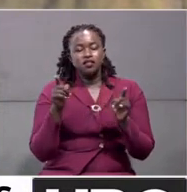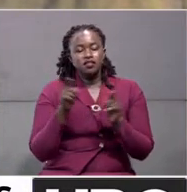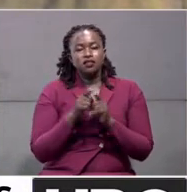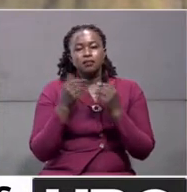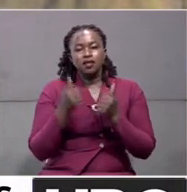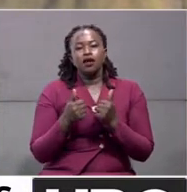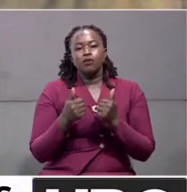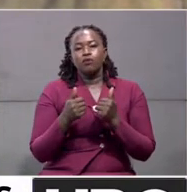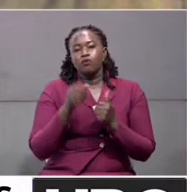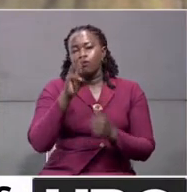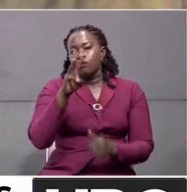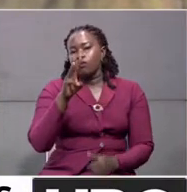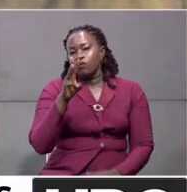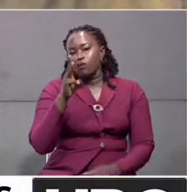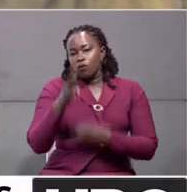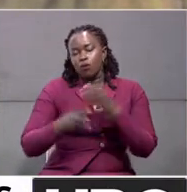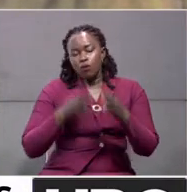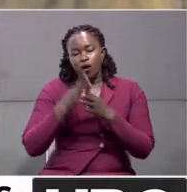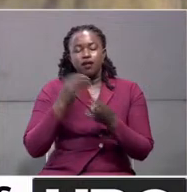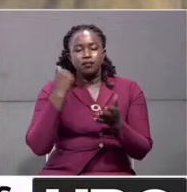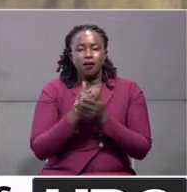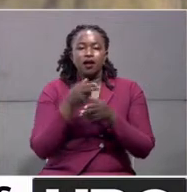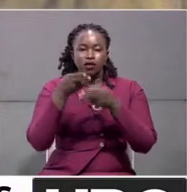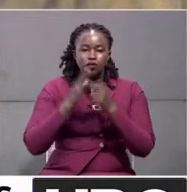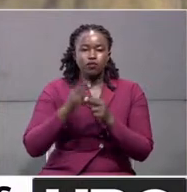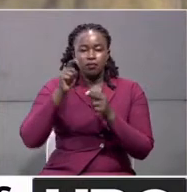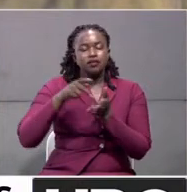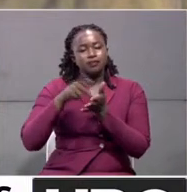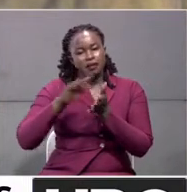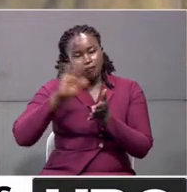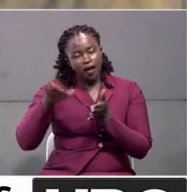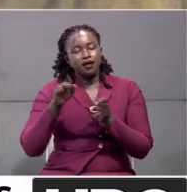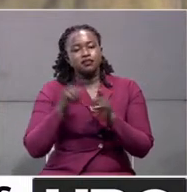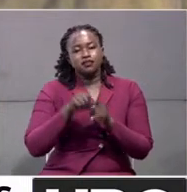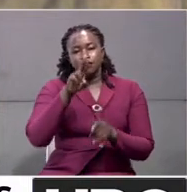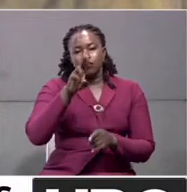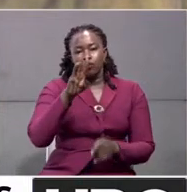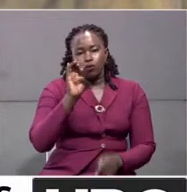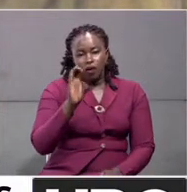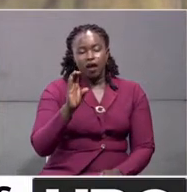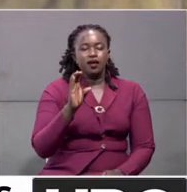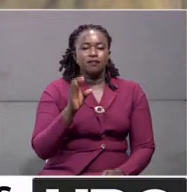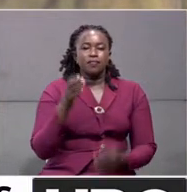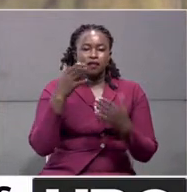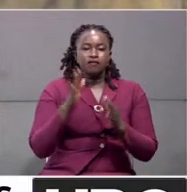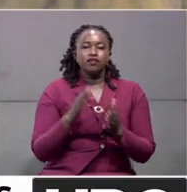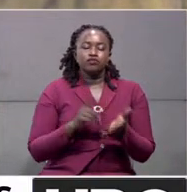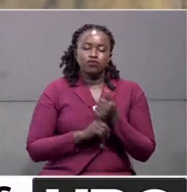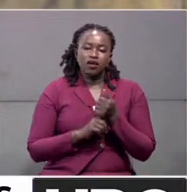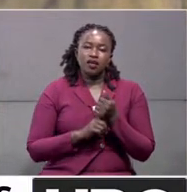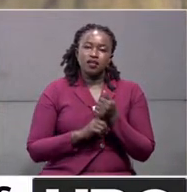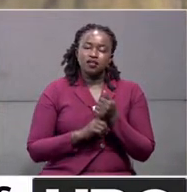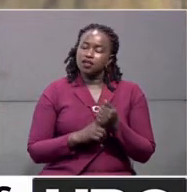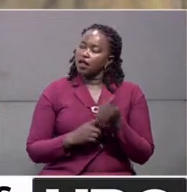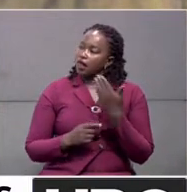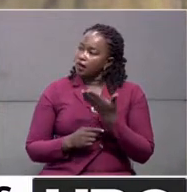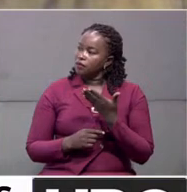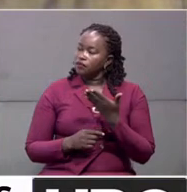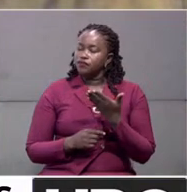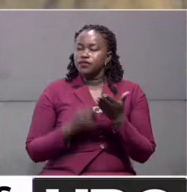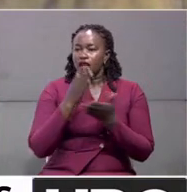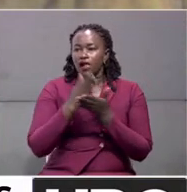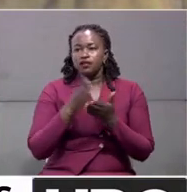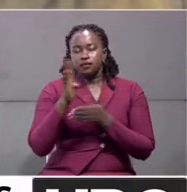World Bank loan that is supposed to be paid back, and UEC received a total of 14 billion shillings under